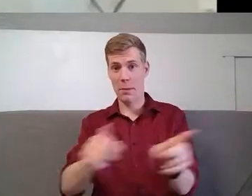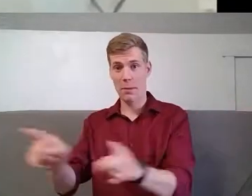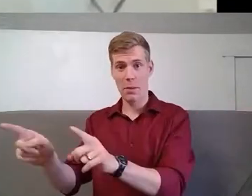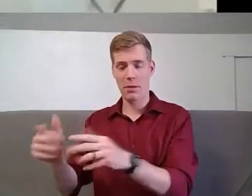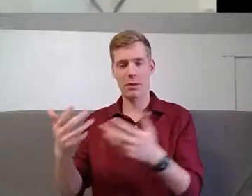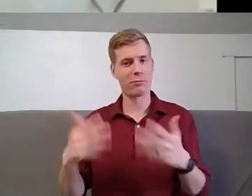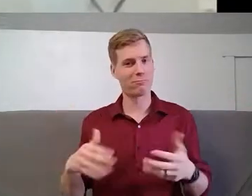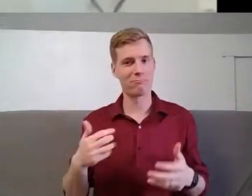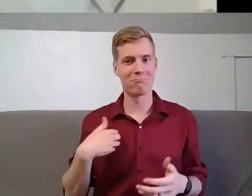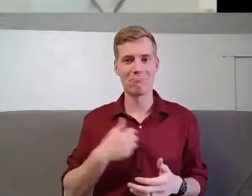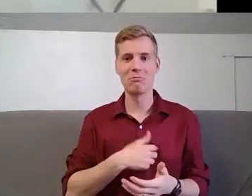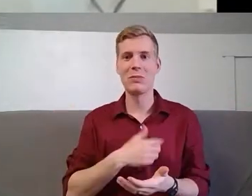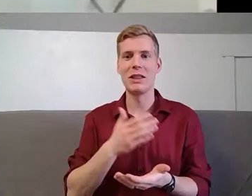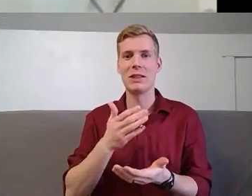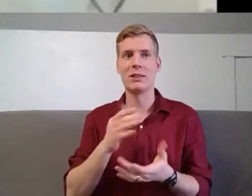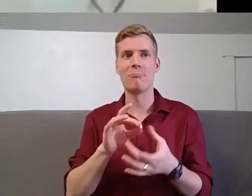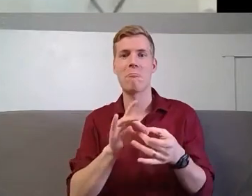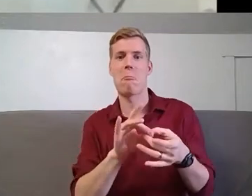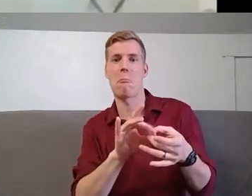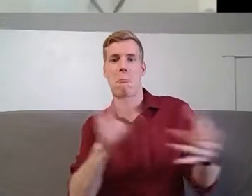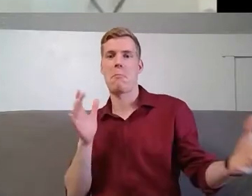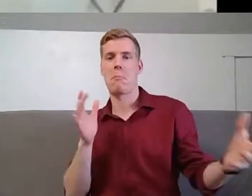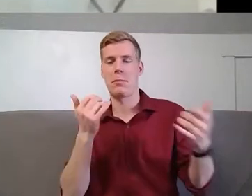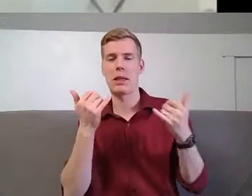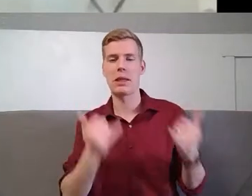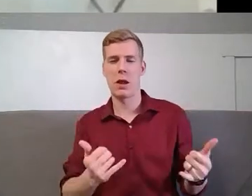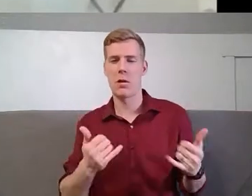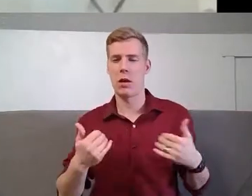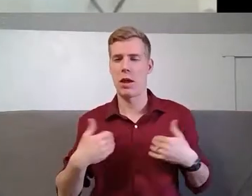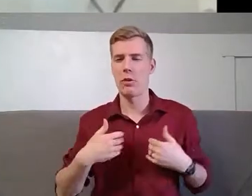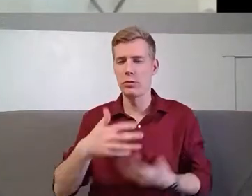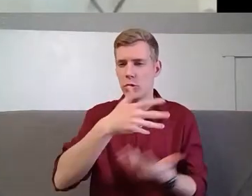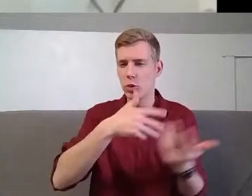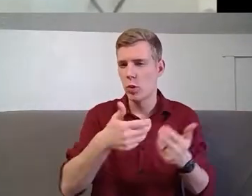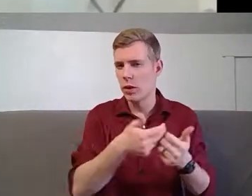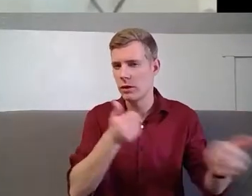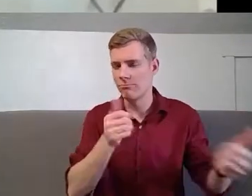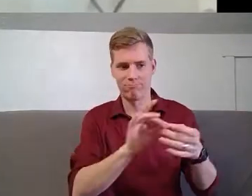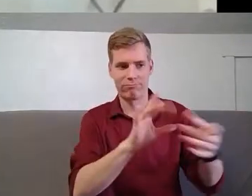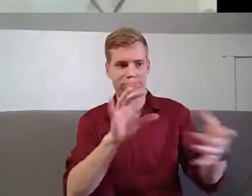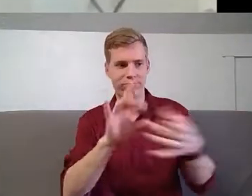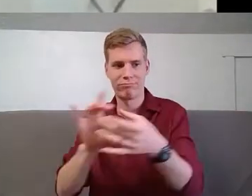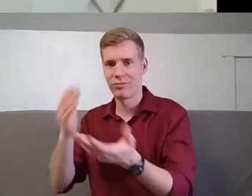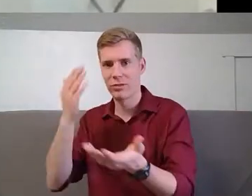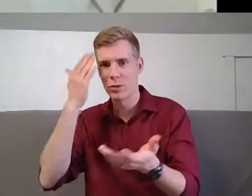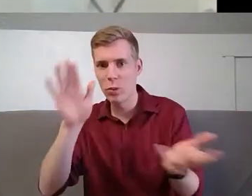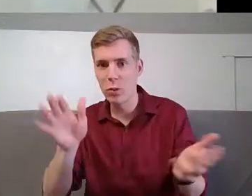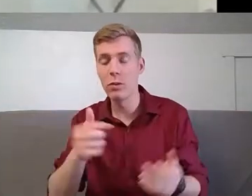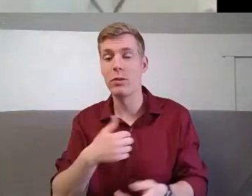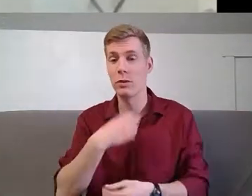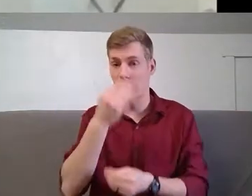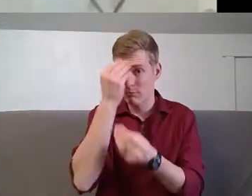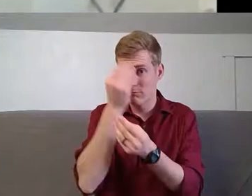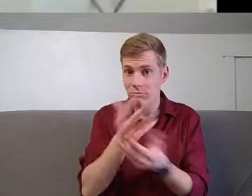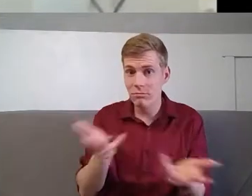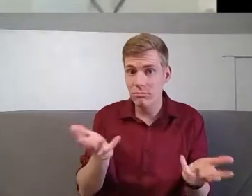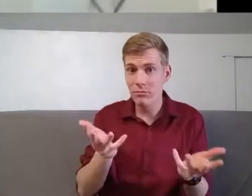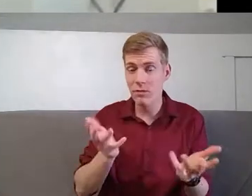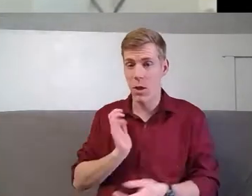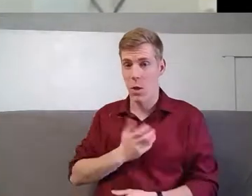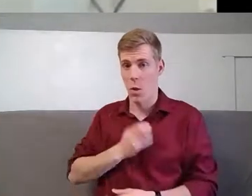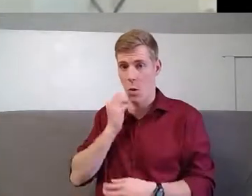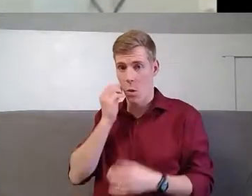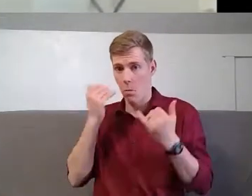are losing connection with this physical distancing. So I wanted to give you guys some ideas of some things that we're doing in our